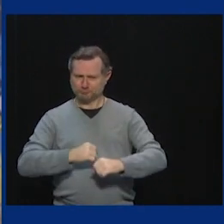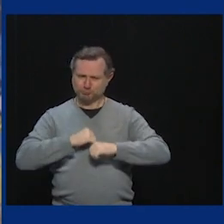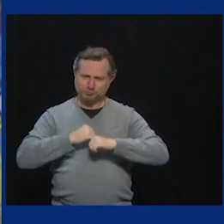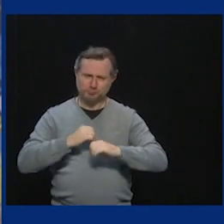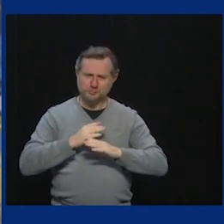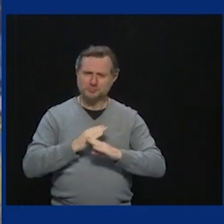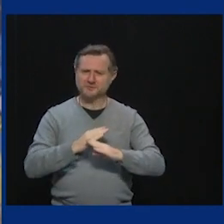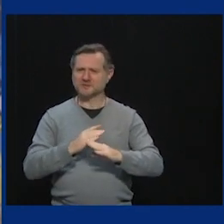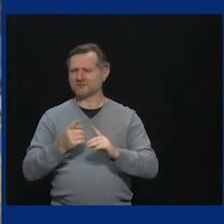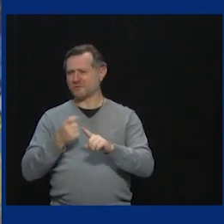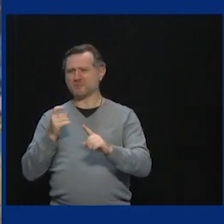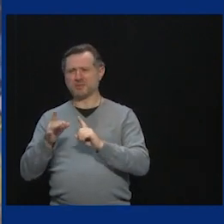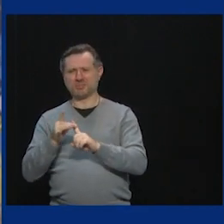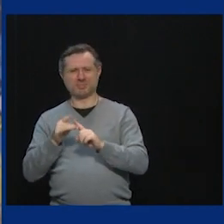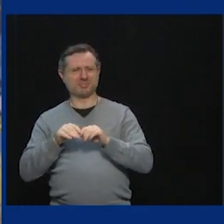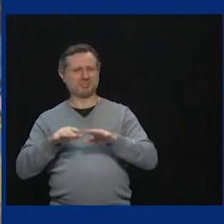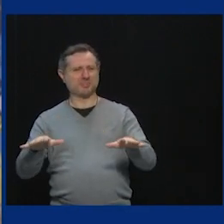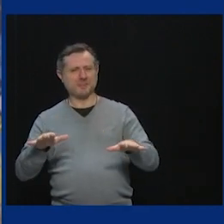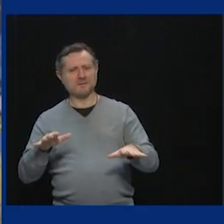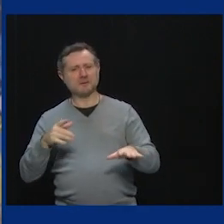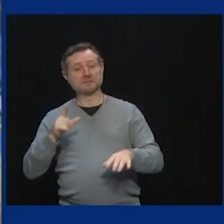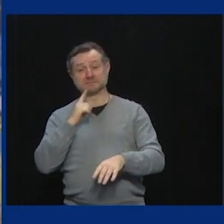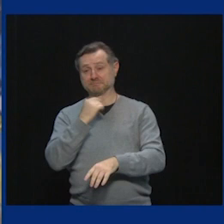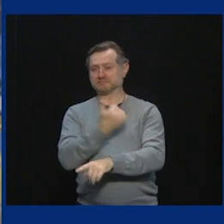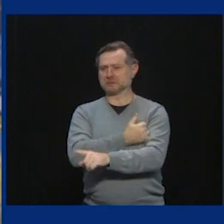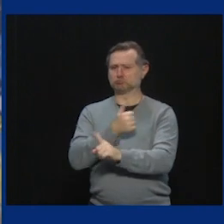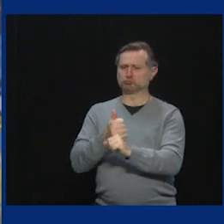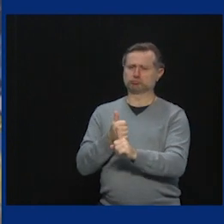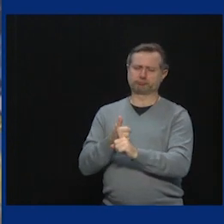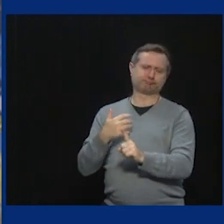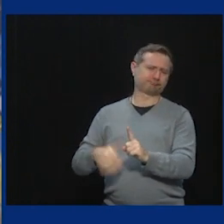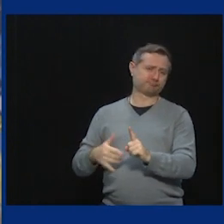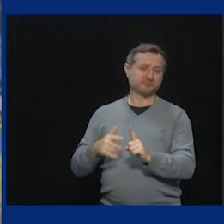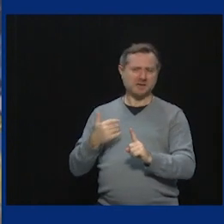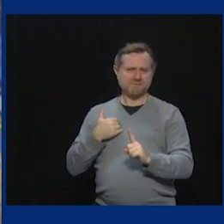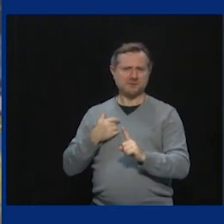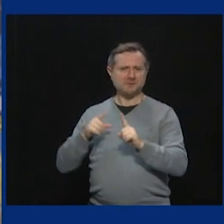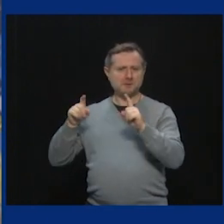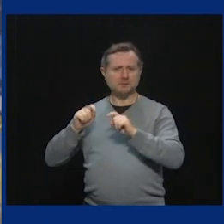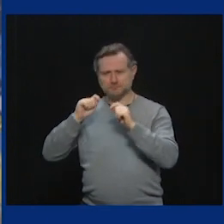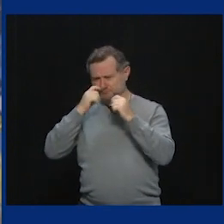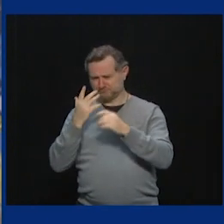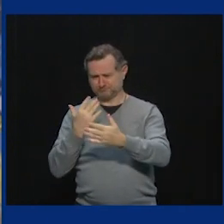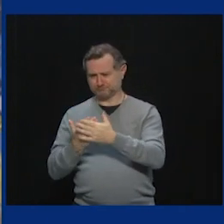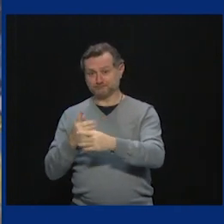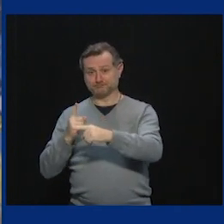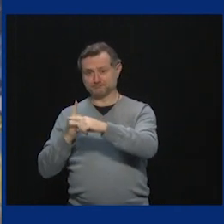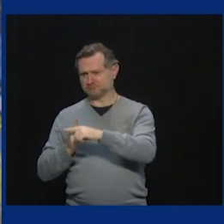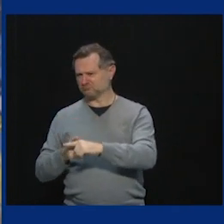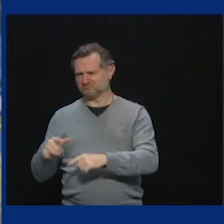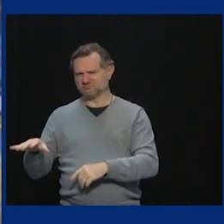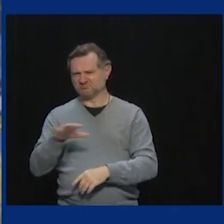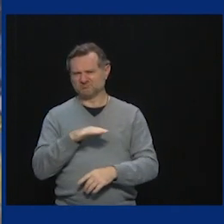on the vaccinations. And testing will just tell you, yes, you are positive. That doesn't help you because you've already